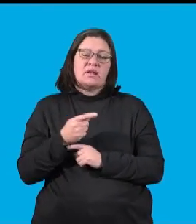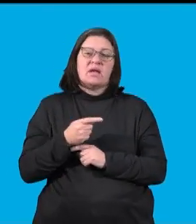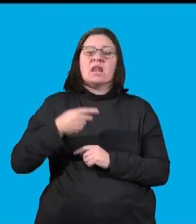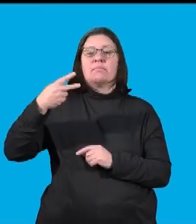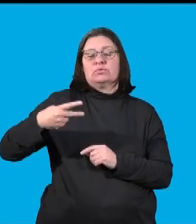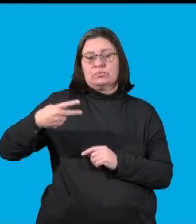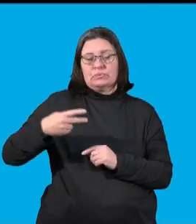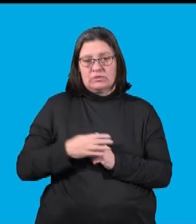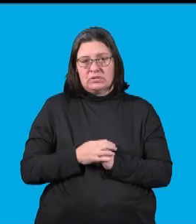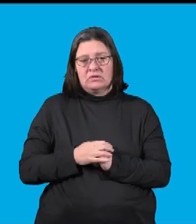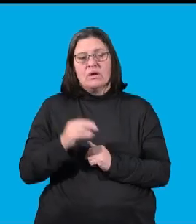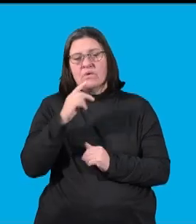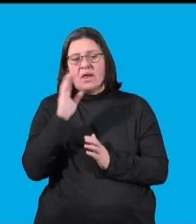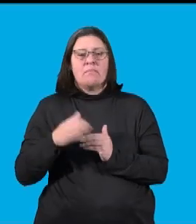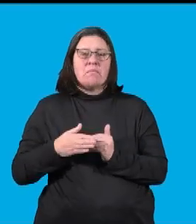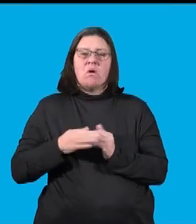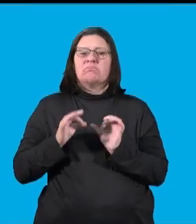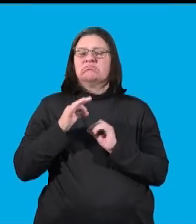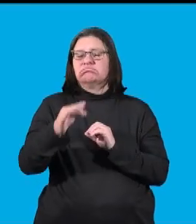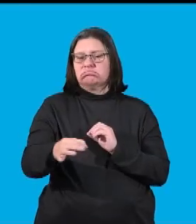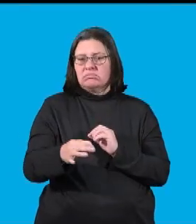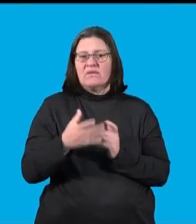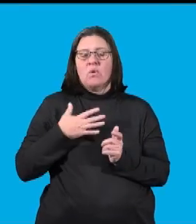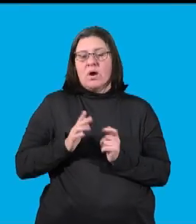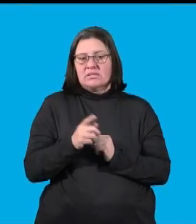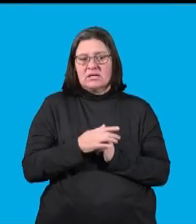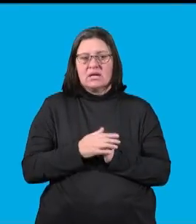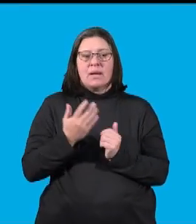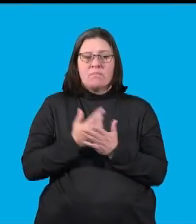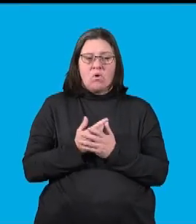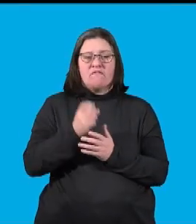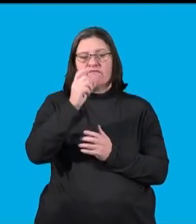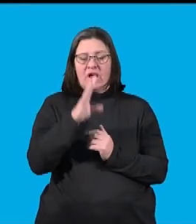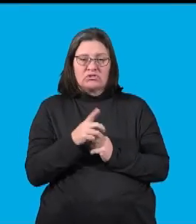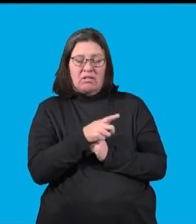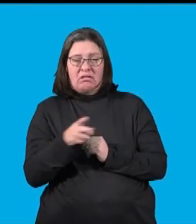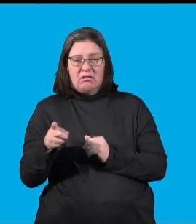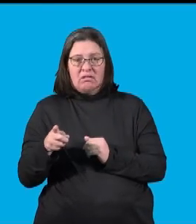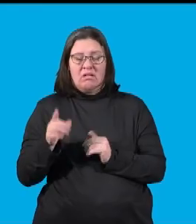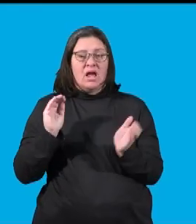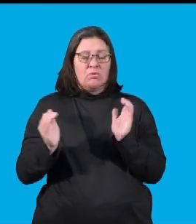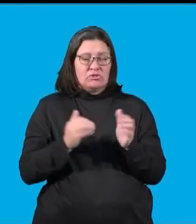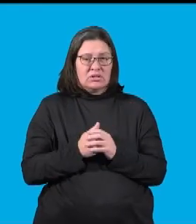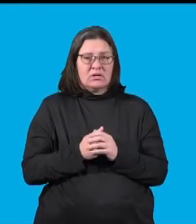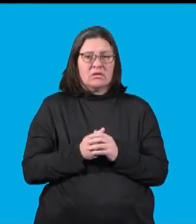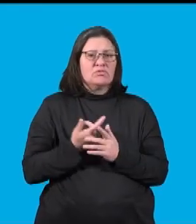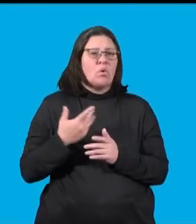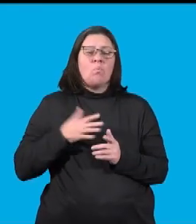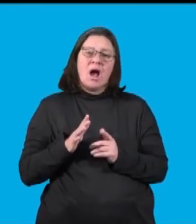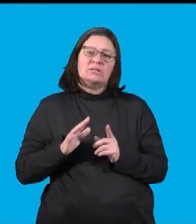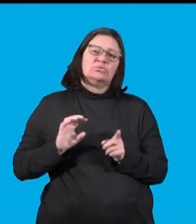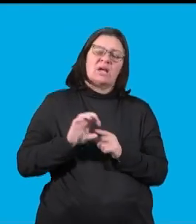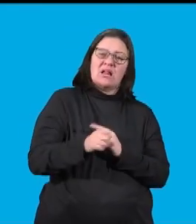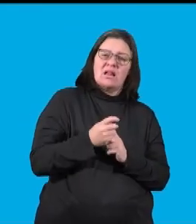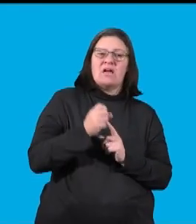And therefore, we can call this one equation 2. You can go further there if you really wanted to, and you can get into fractionals equations, but you